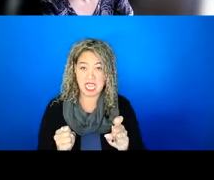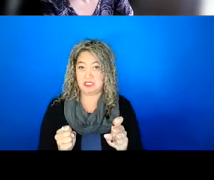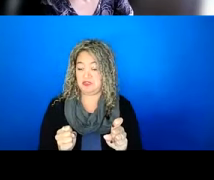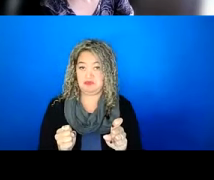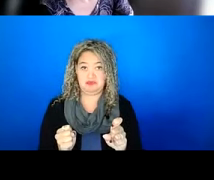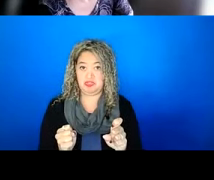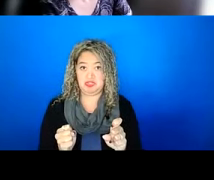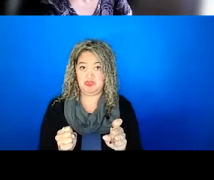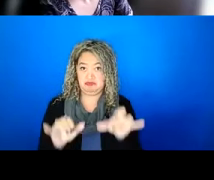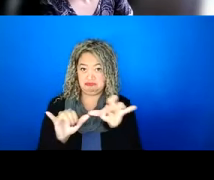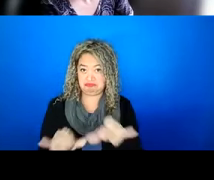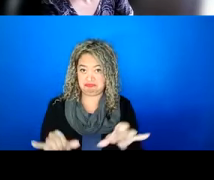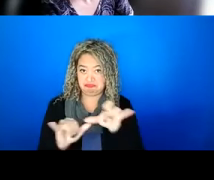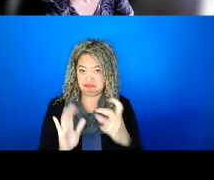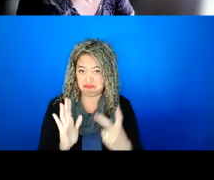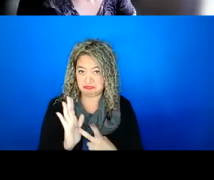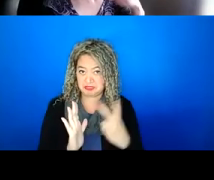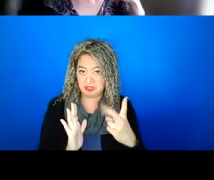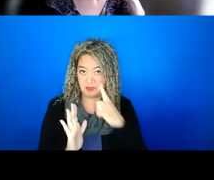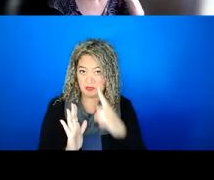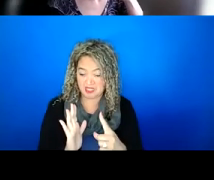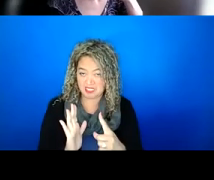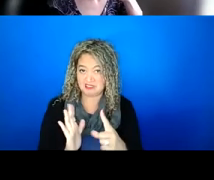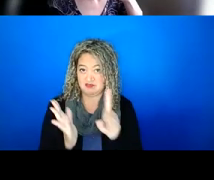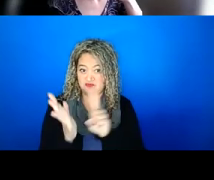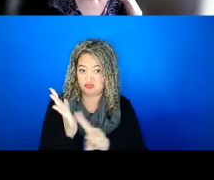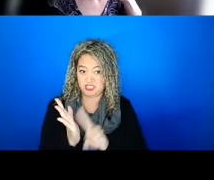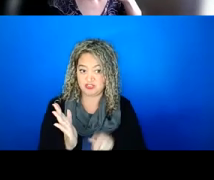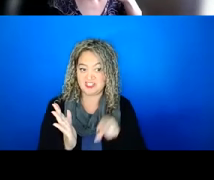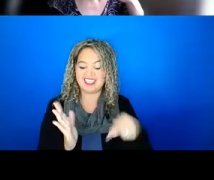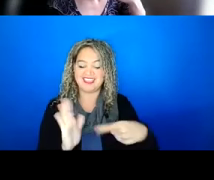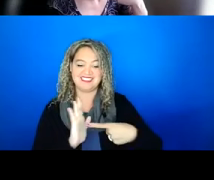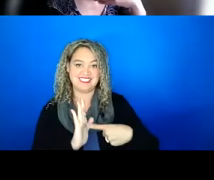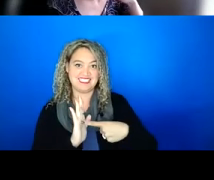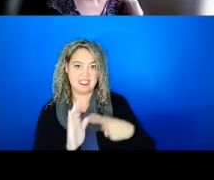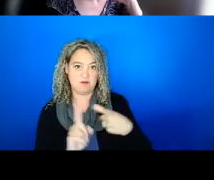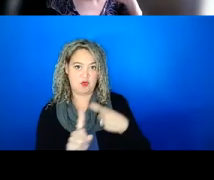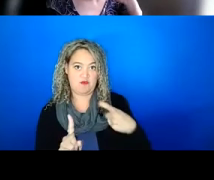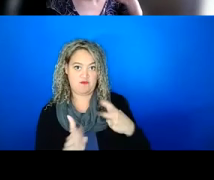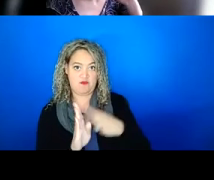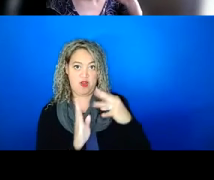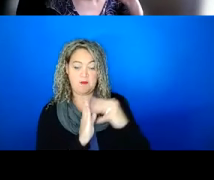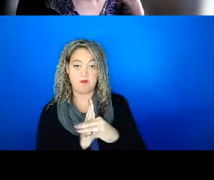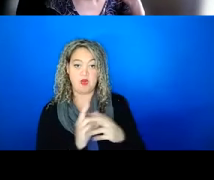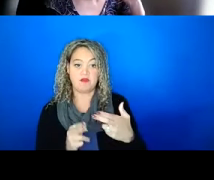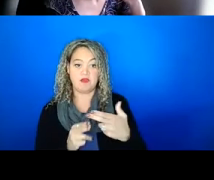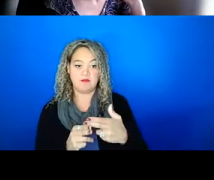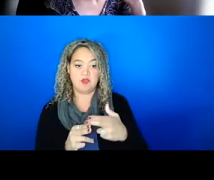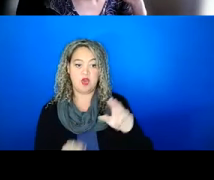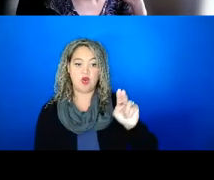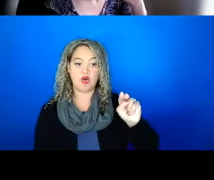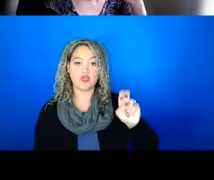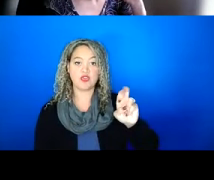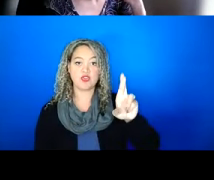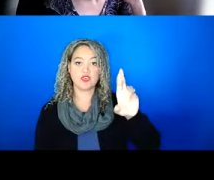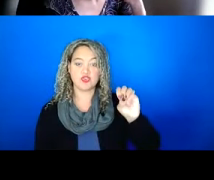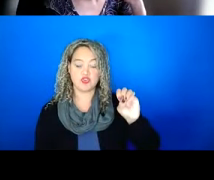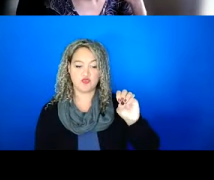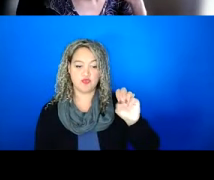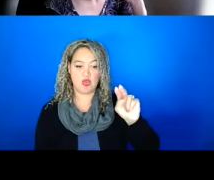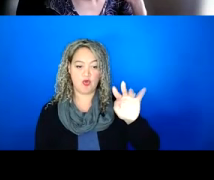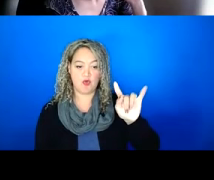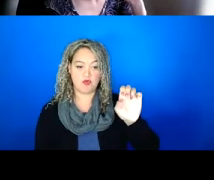from imaging are. So here's an example from this program called NeuroSynth that I hope most of you are familiar with. It's